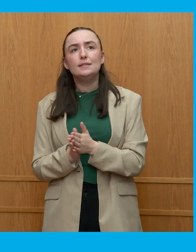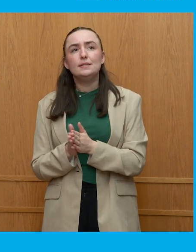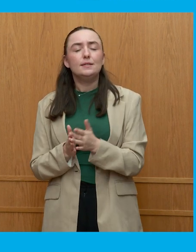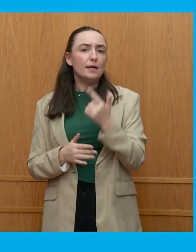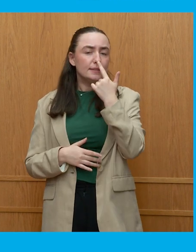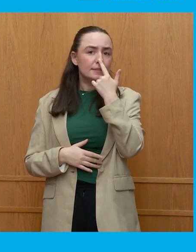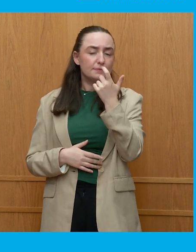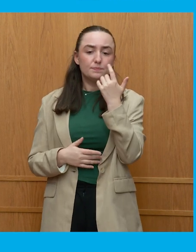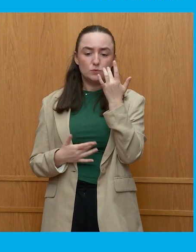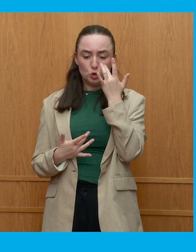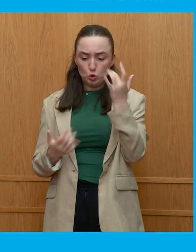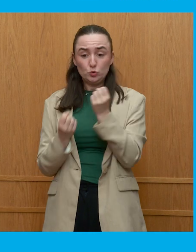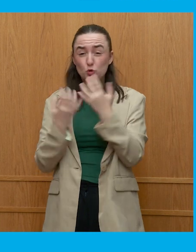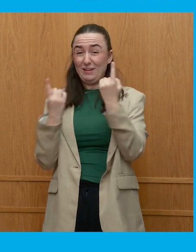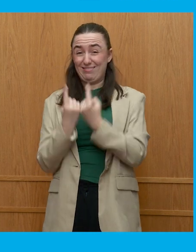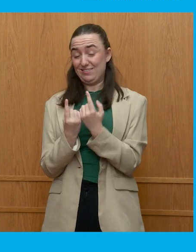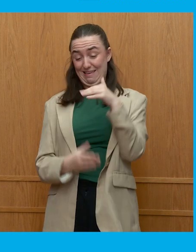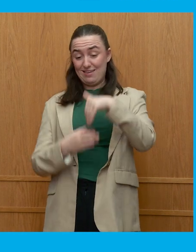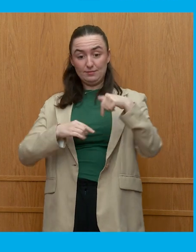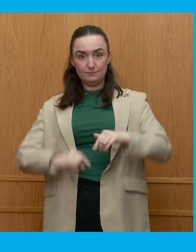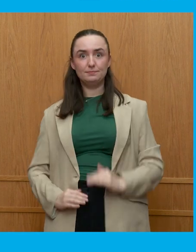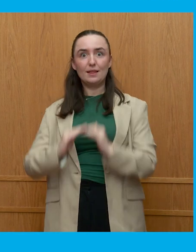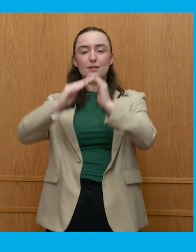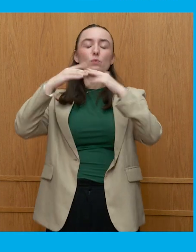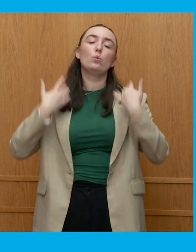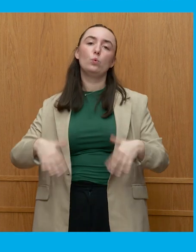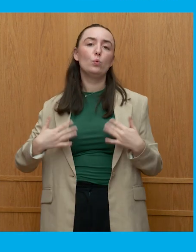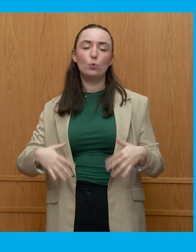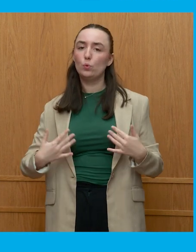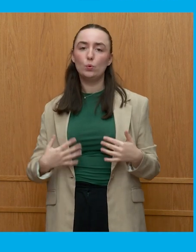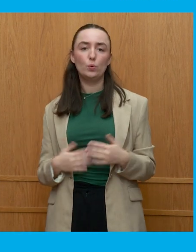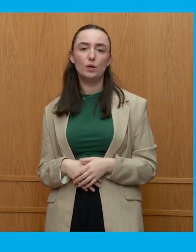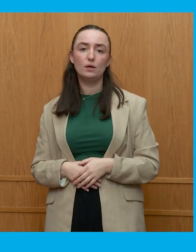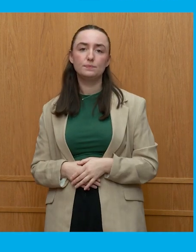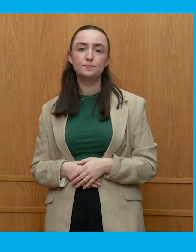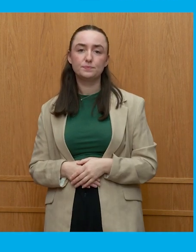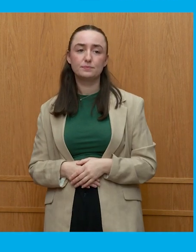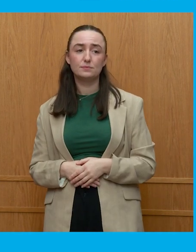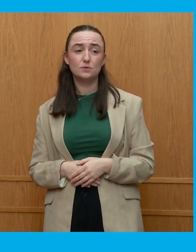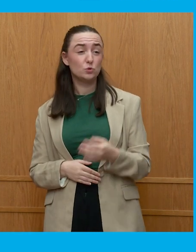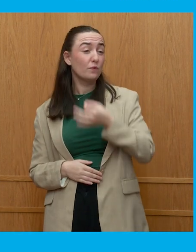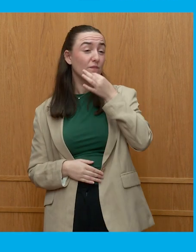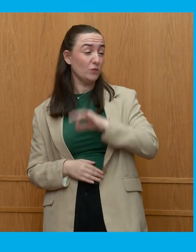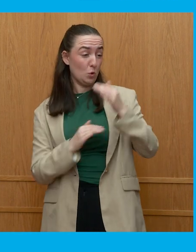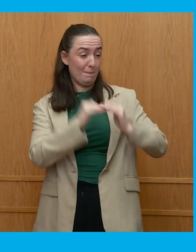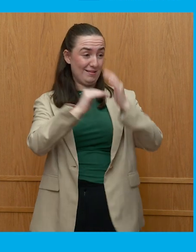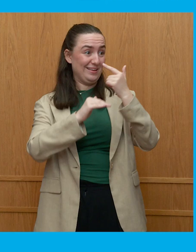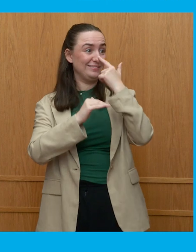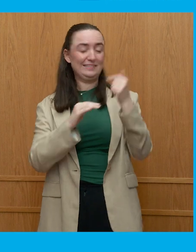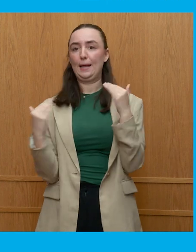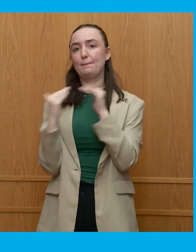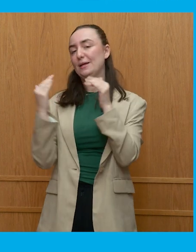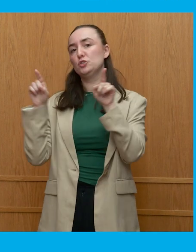embody so many different things. And I think this building does that so well, in a way that very few buildings ever come anywhere near. And I think that's why